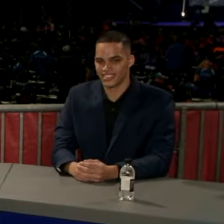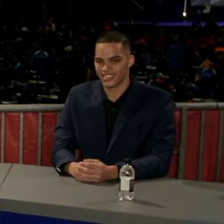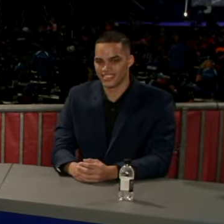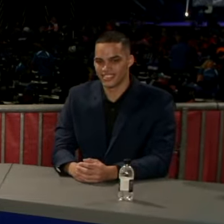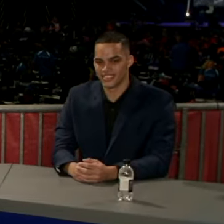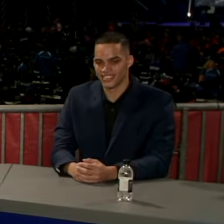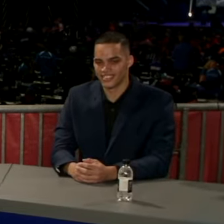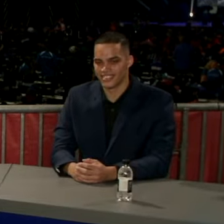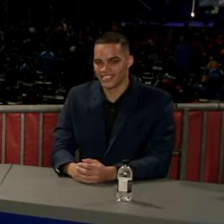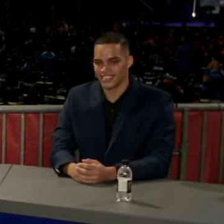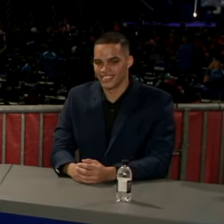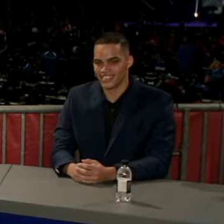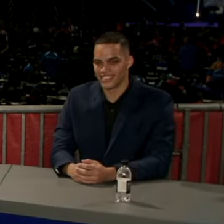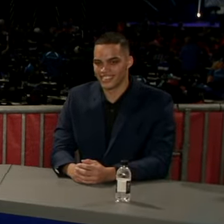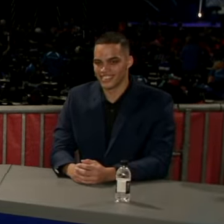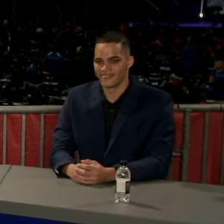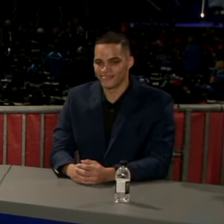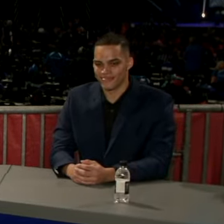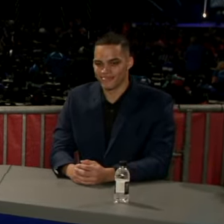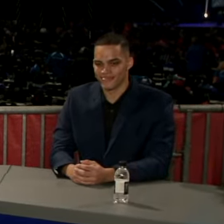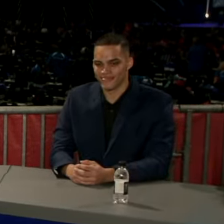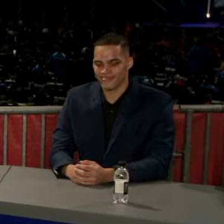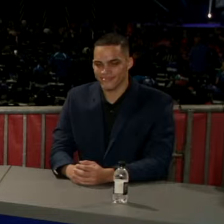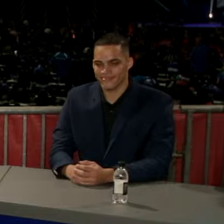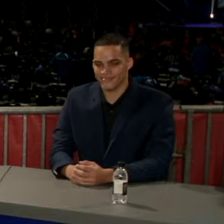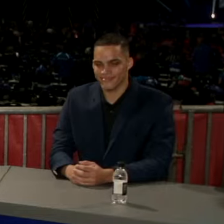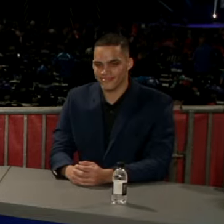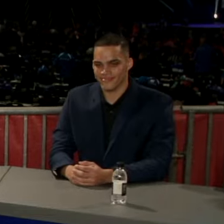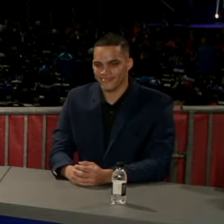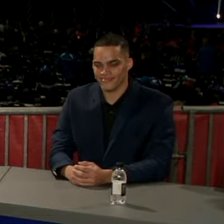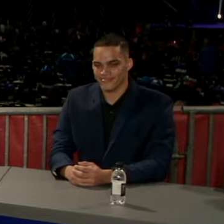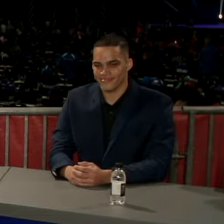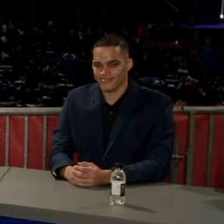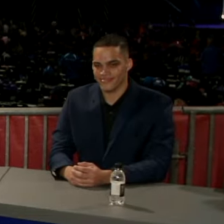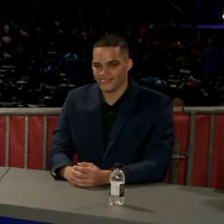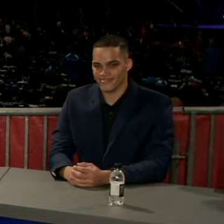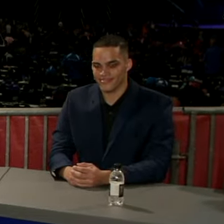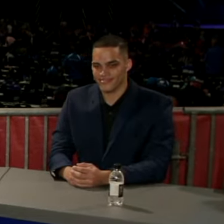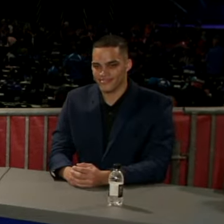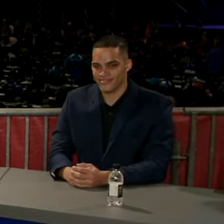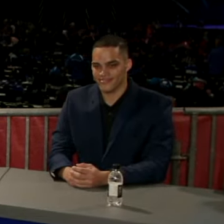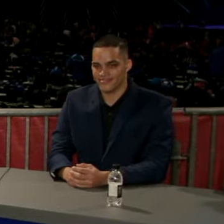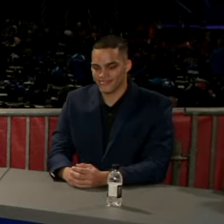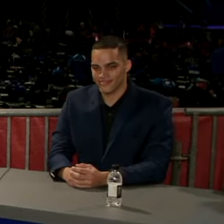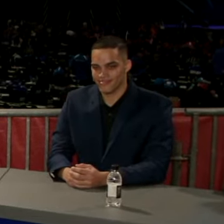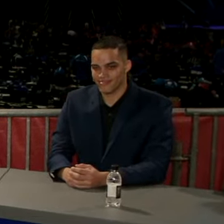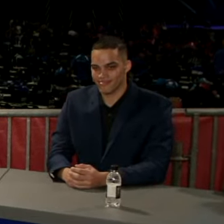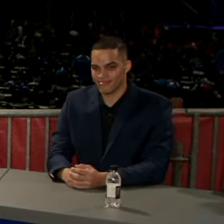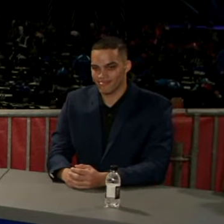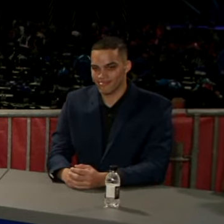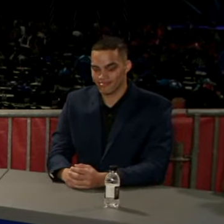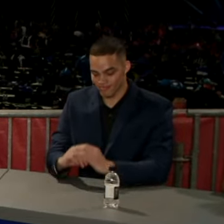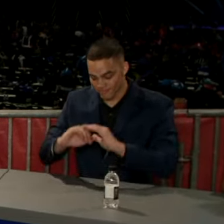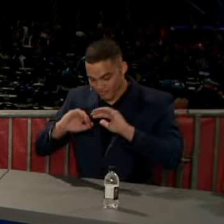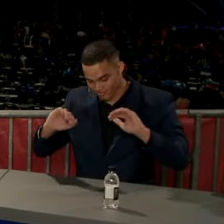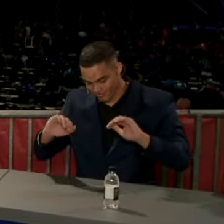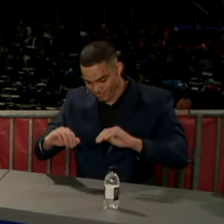sharp, where we will unpack today's happenings as well as give you a sneak peek into what's in store for